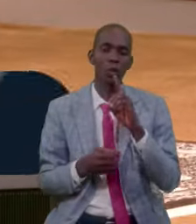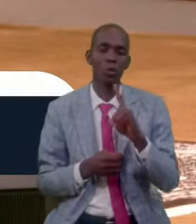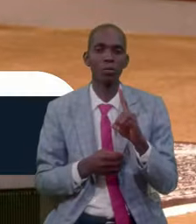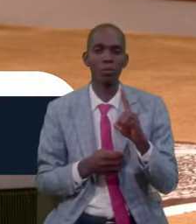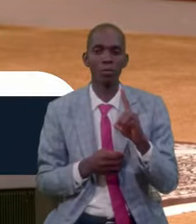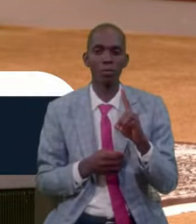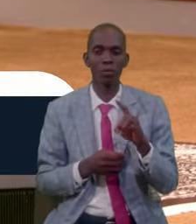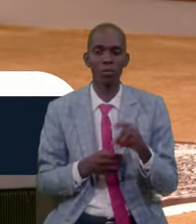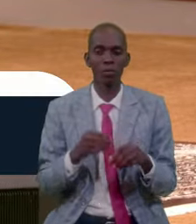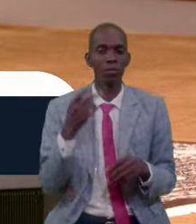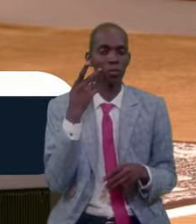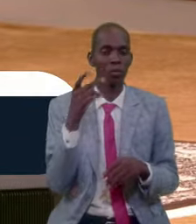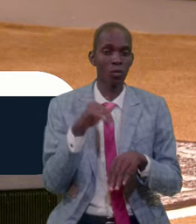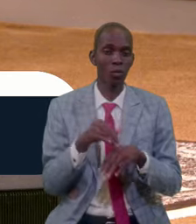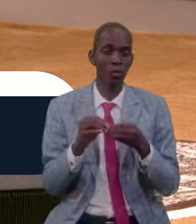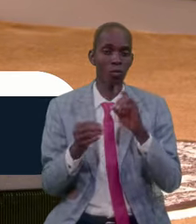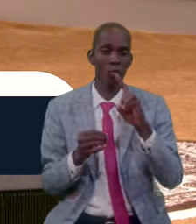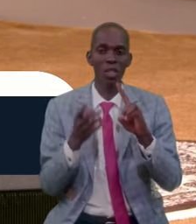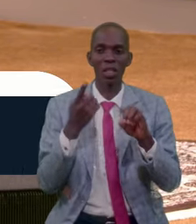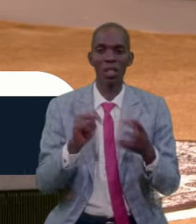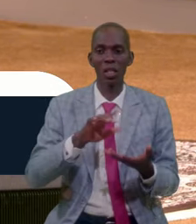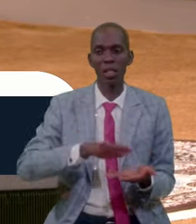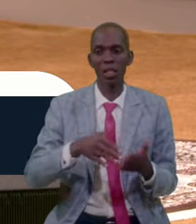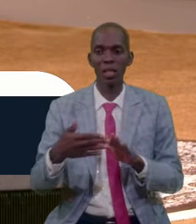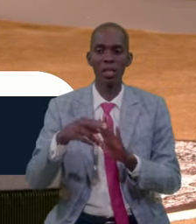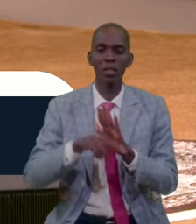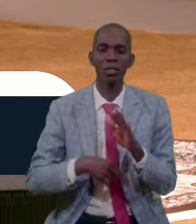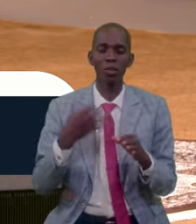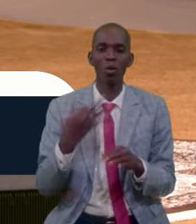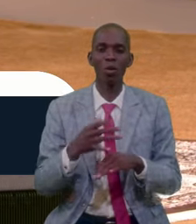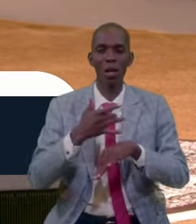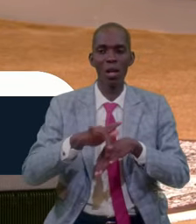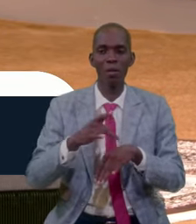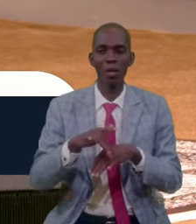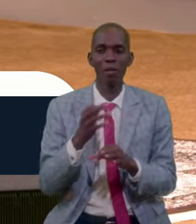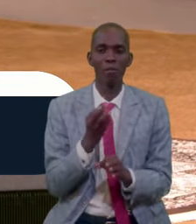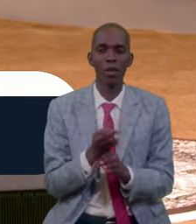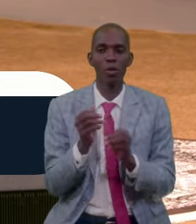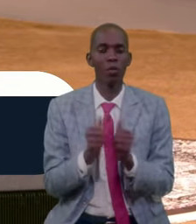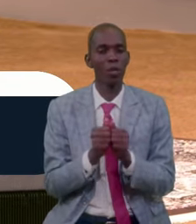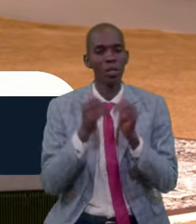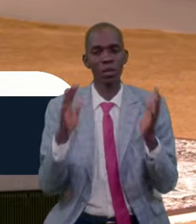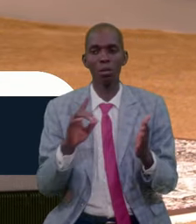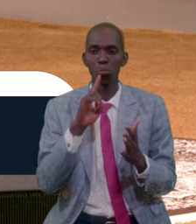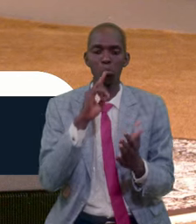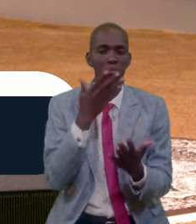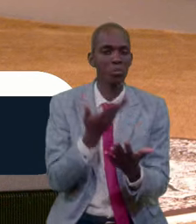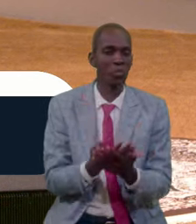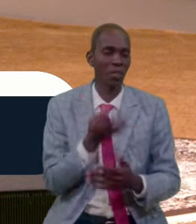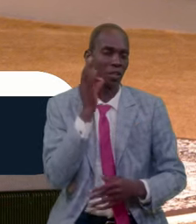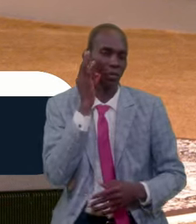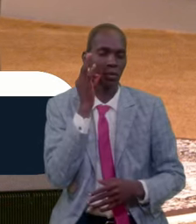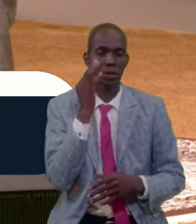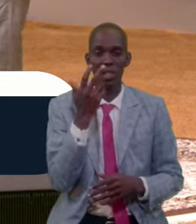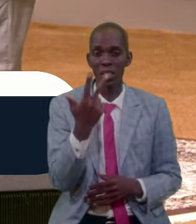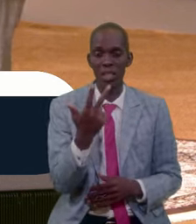looking at the deadness of empty faith without evident fruit.